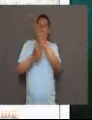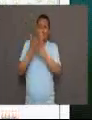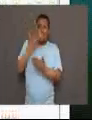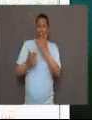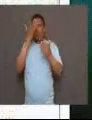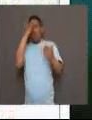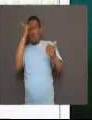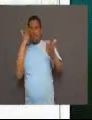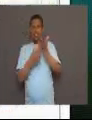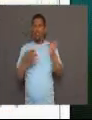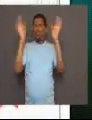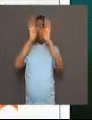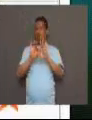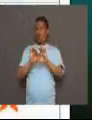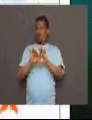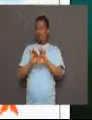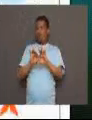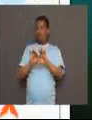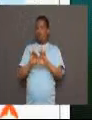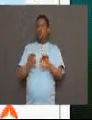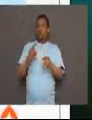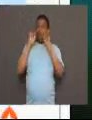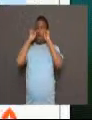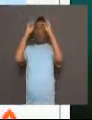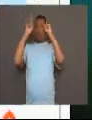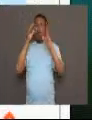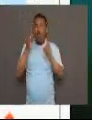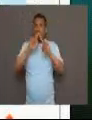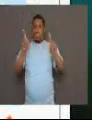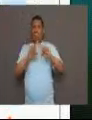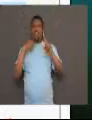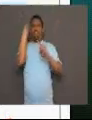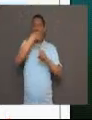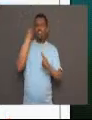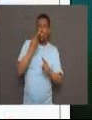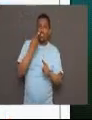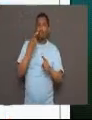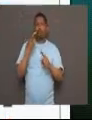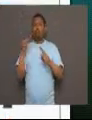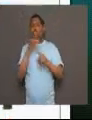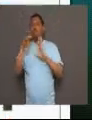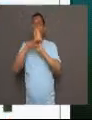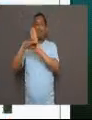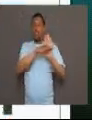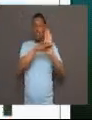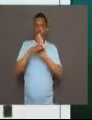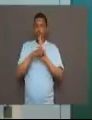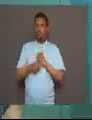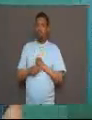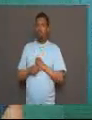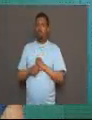it might be important to be aware of the different features they represent.